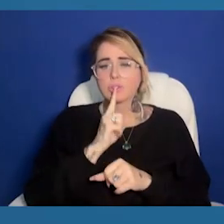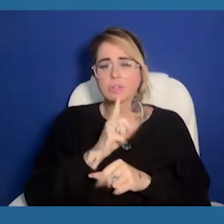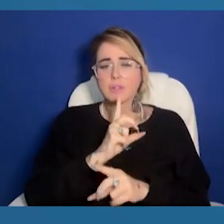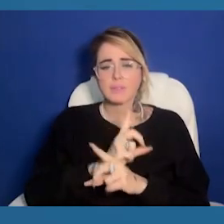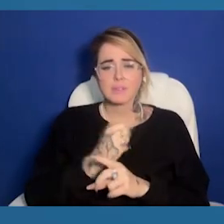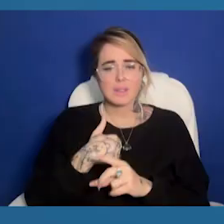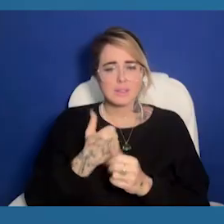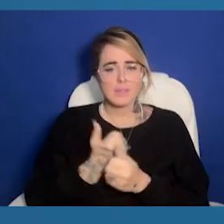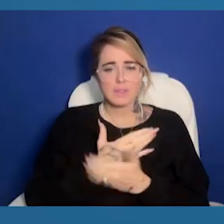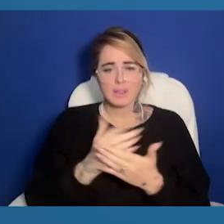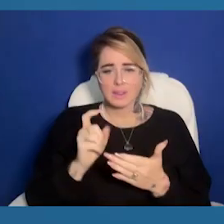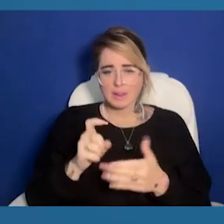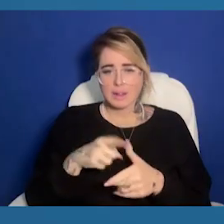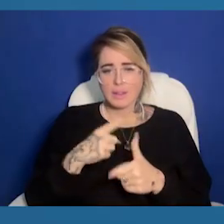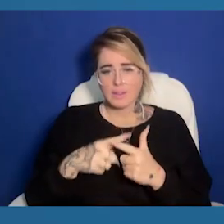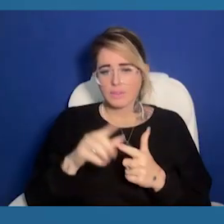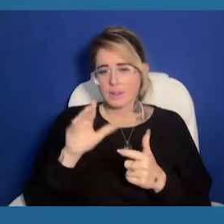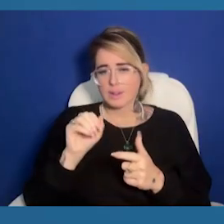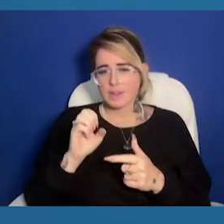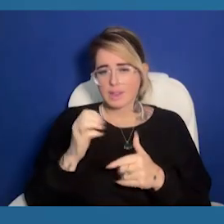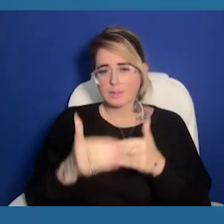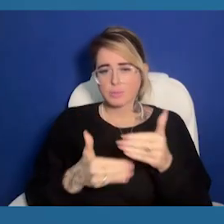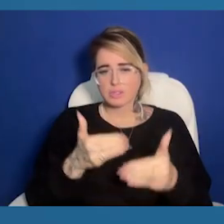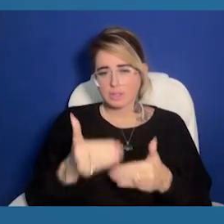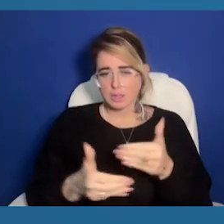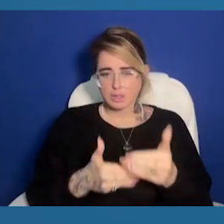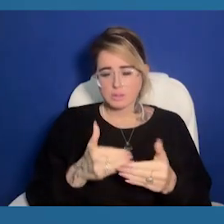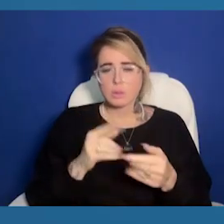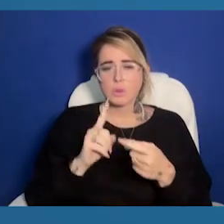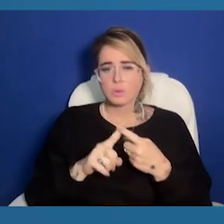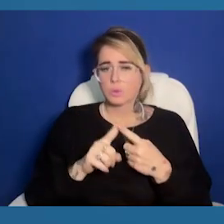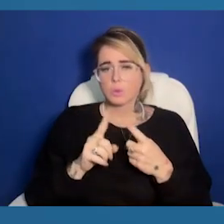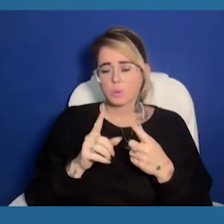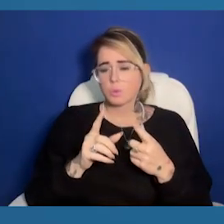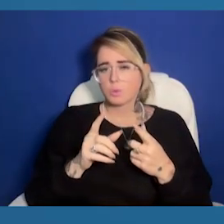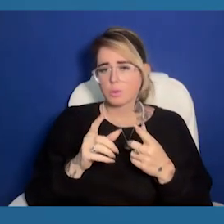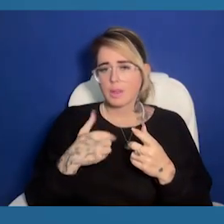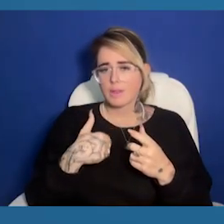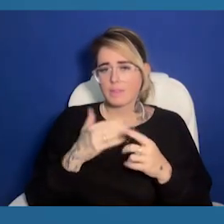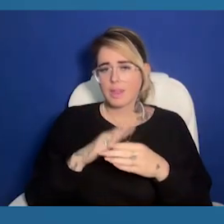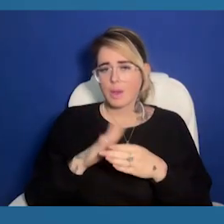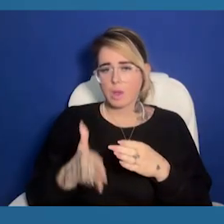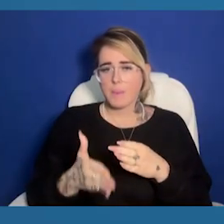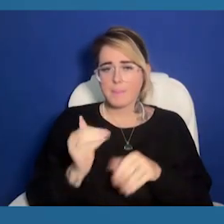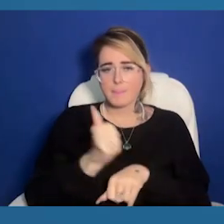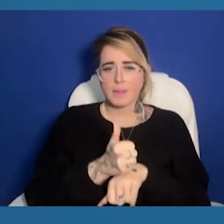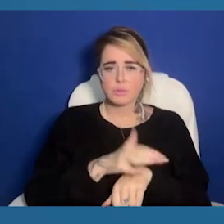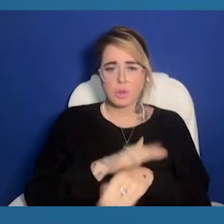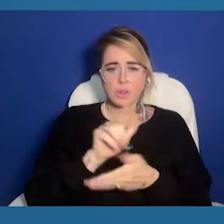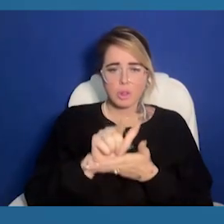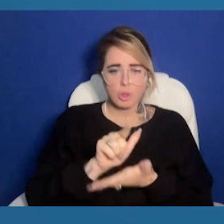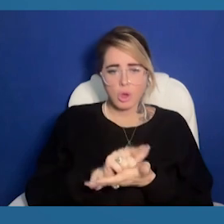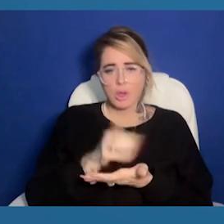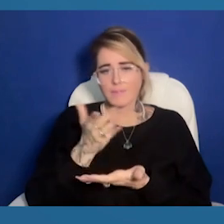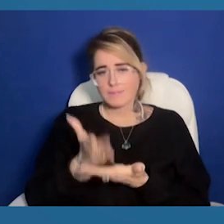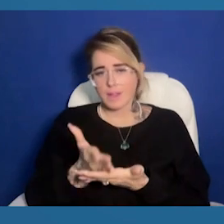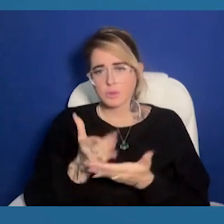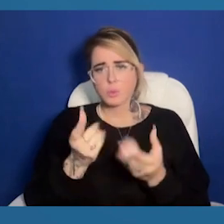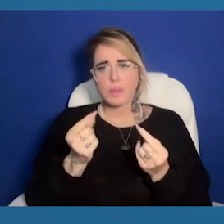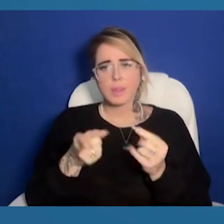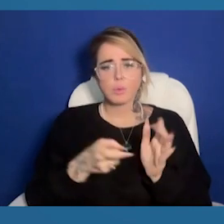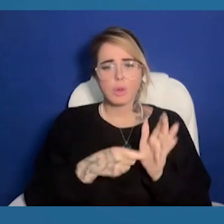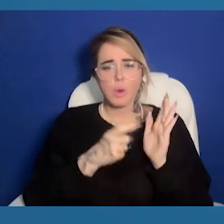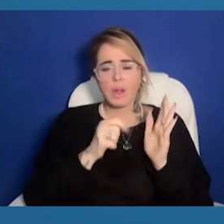need and that the case can proceed to a just outcome based on what the law and facts require, not some